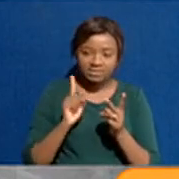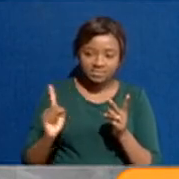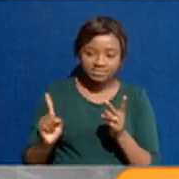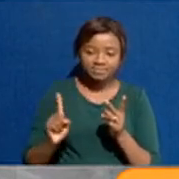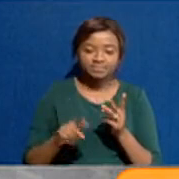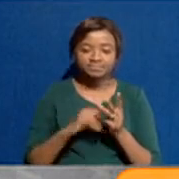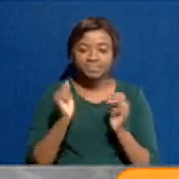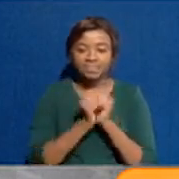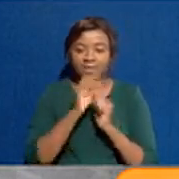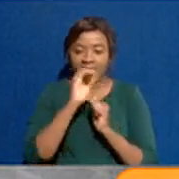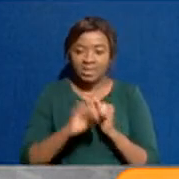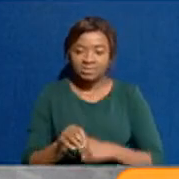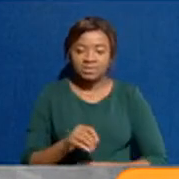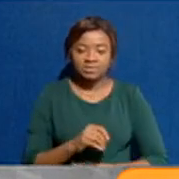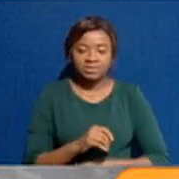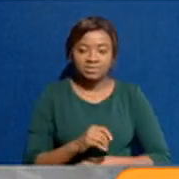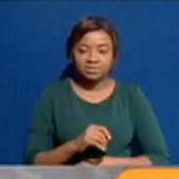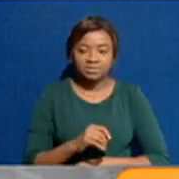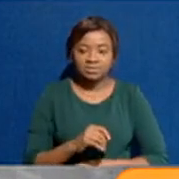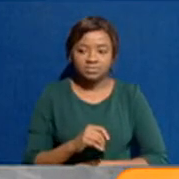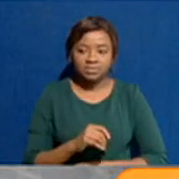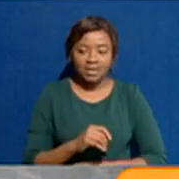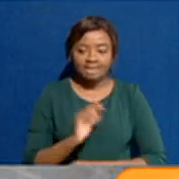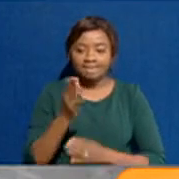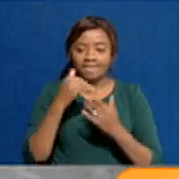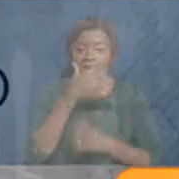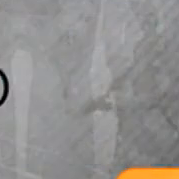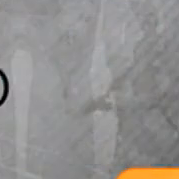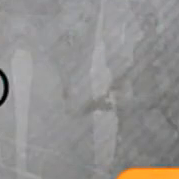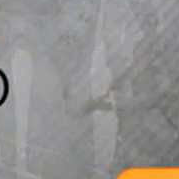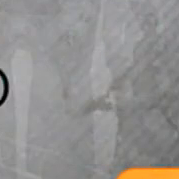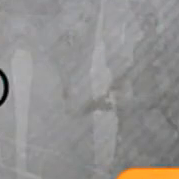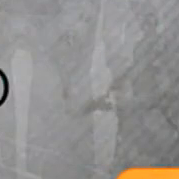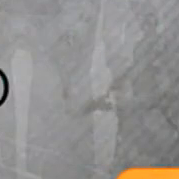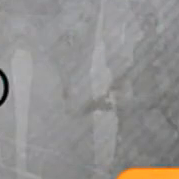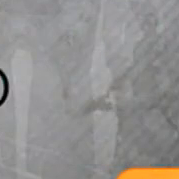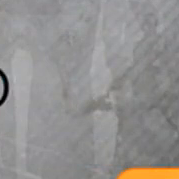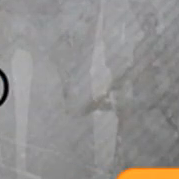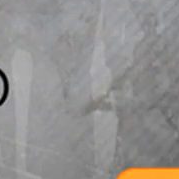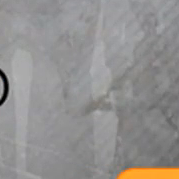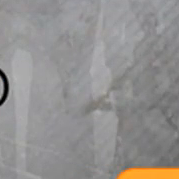at 10% and Prime Cabinet Secretary Musalia Mudavadi at 4%.